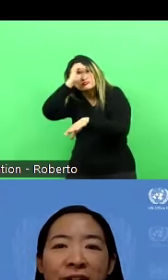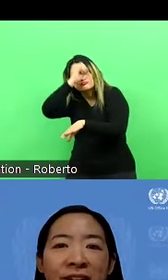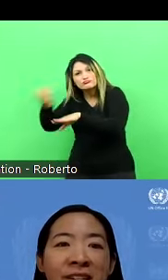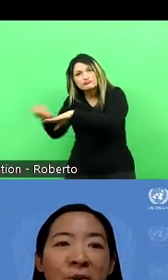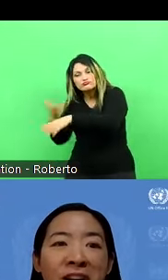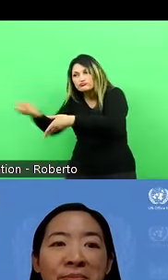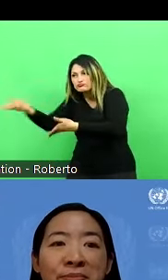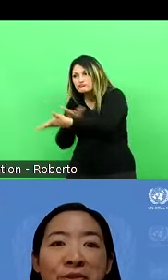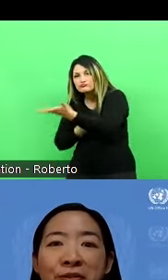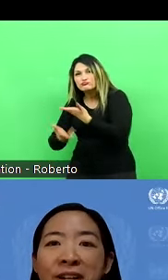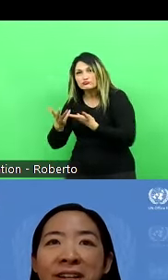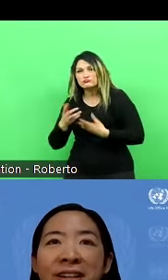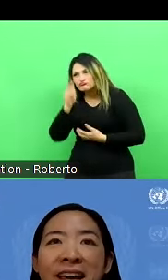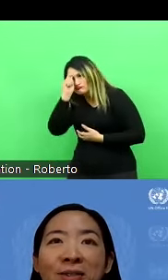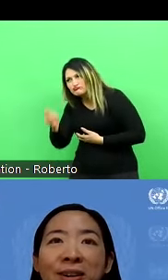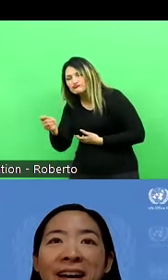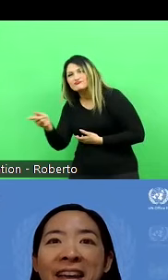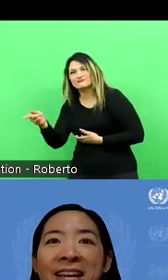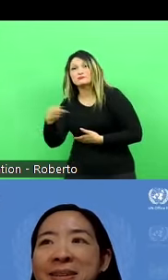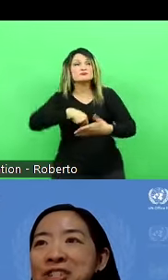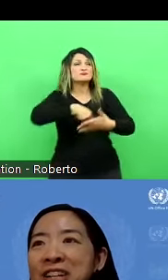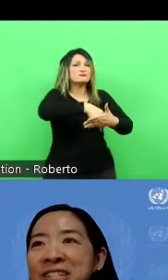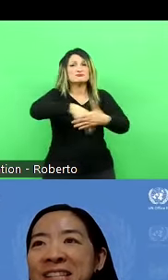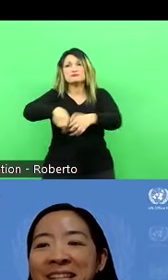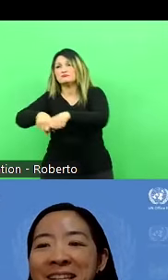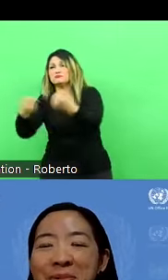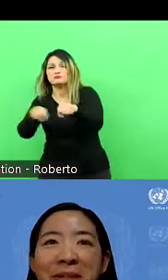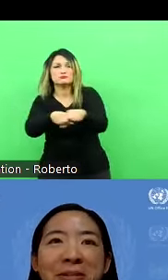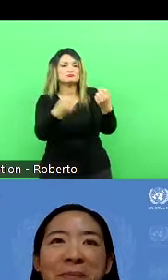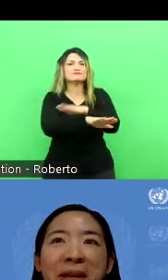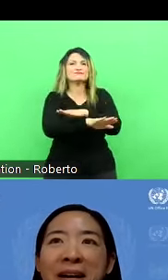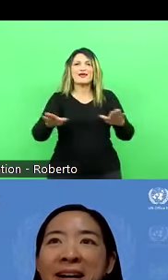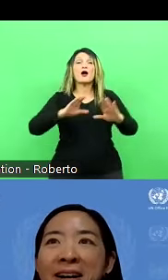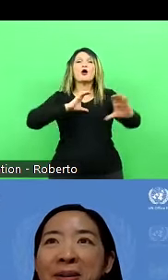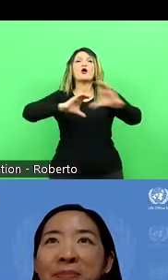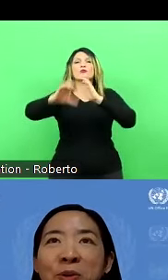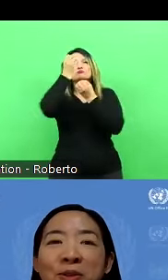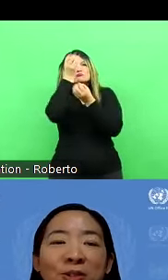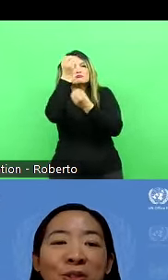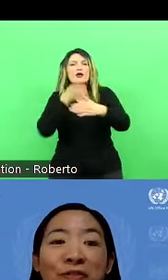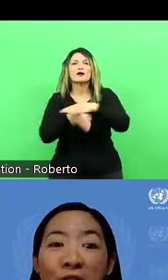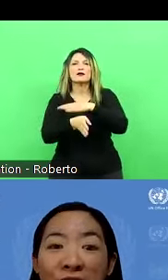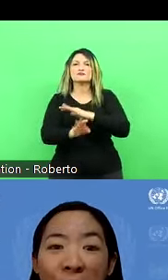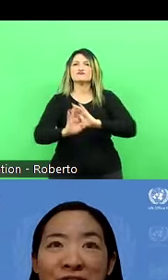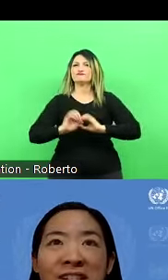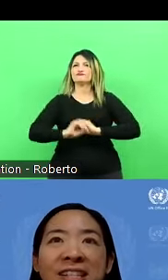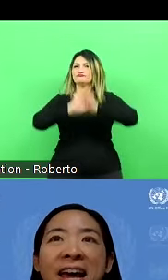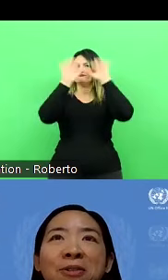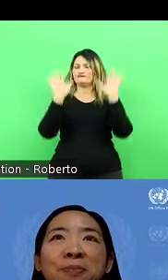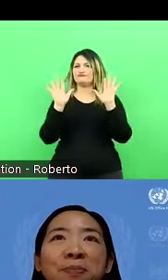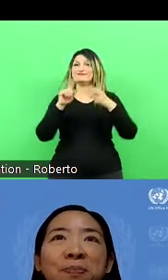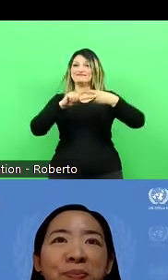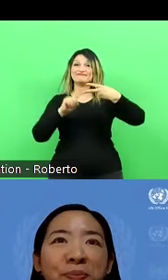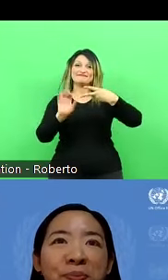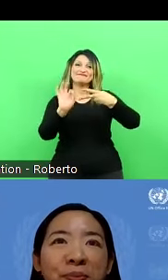Very good. So we're going to move now. Again, some changes in the leaderboard. We'll go to the fourth questions